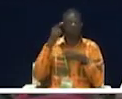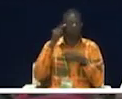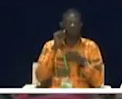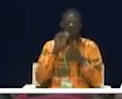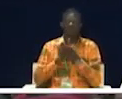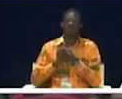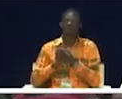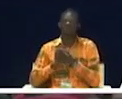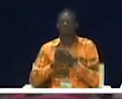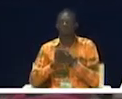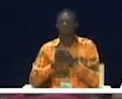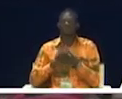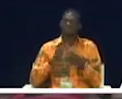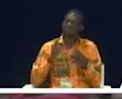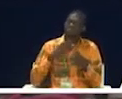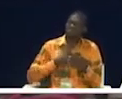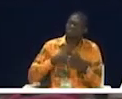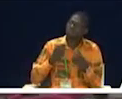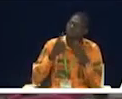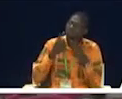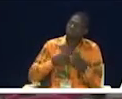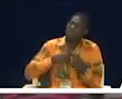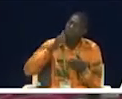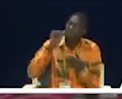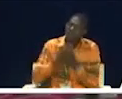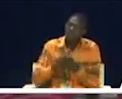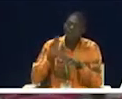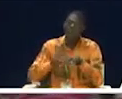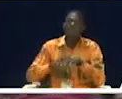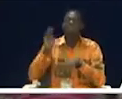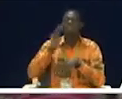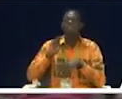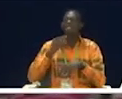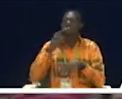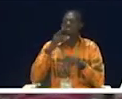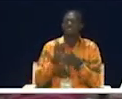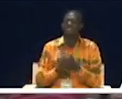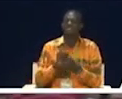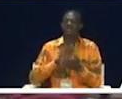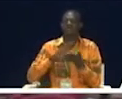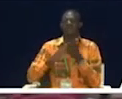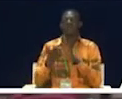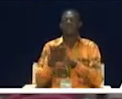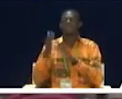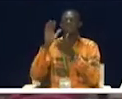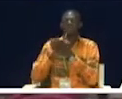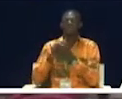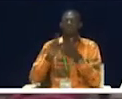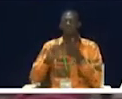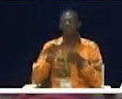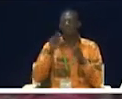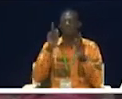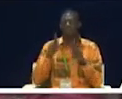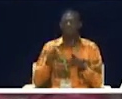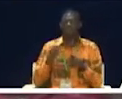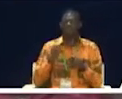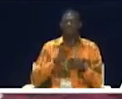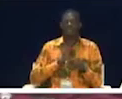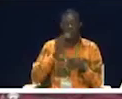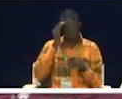wife? On Monday night, I had a reason I was getting married to another person. So I knew that they were